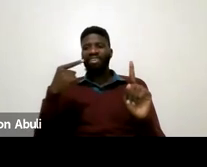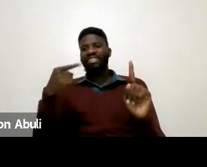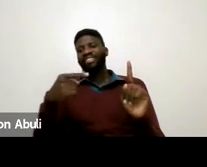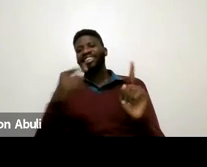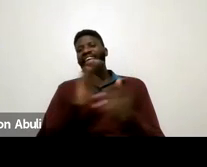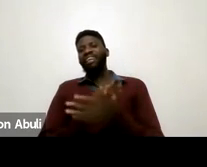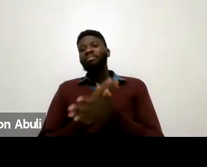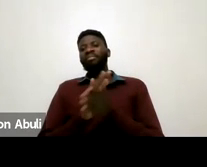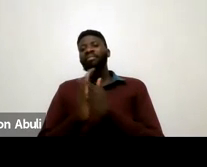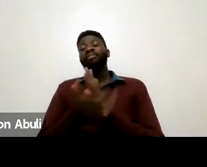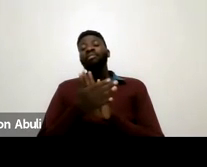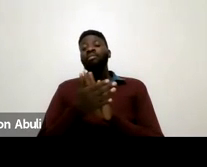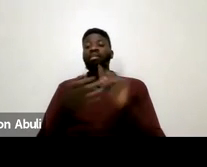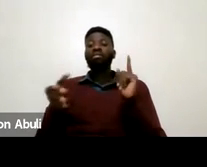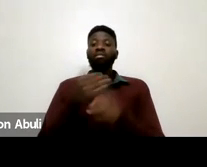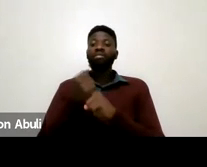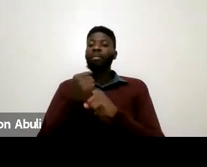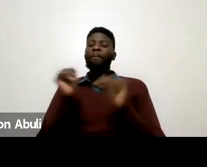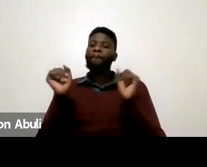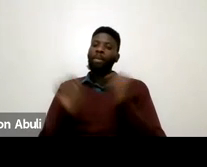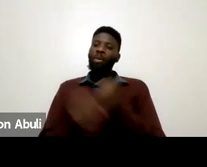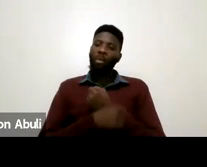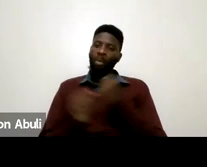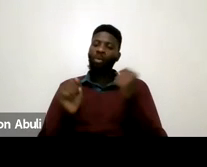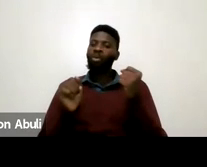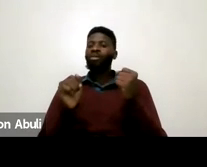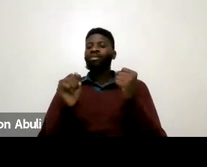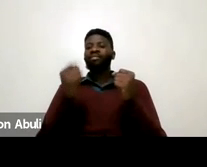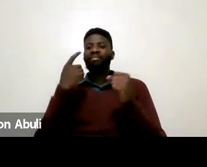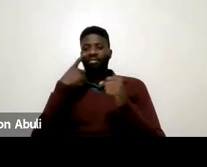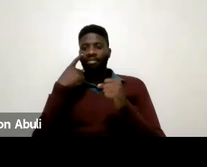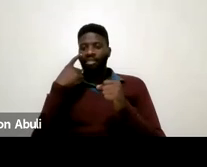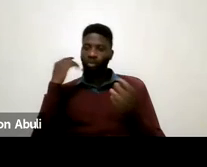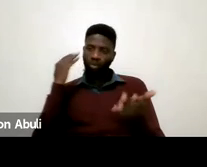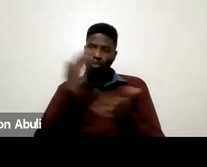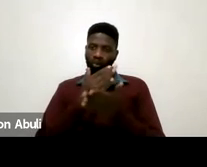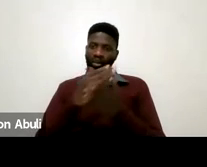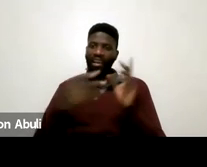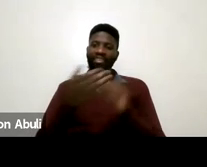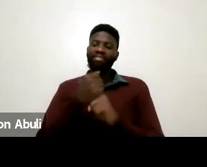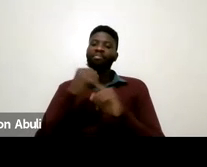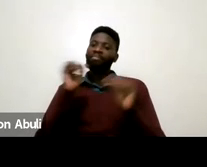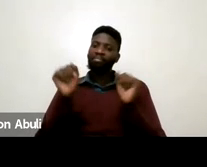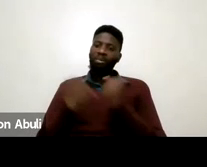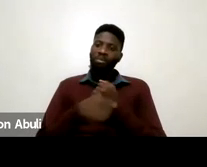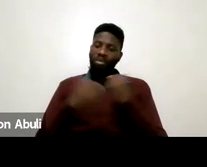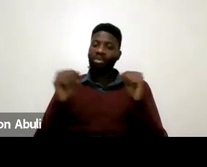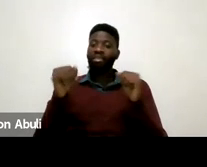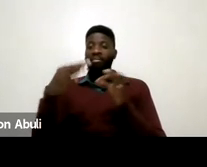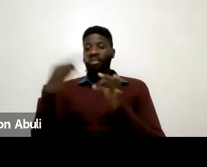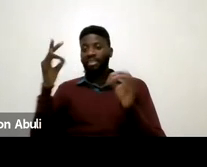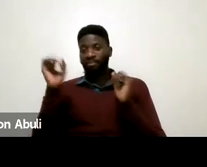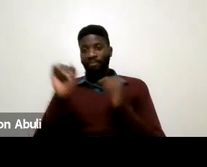achievable. It's not attainable. It's not realistic, and it's not measurable. That's why it's important for you to own any goal that you want to set.